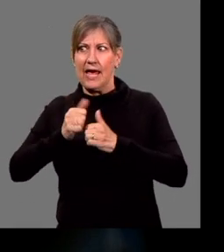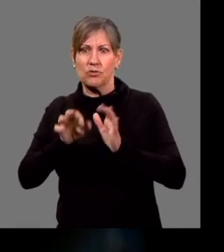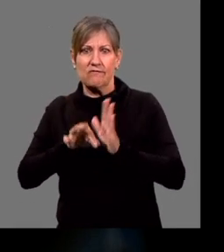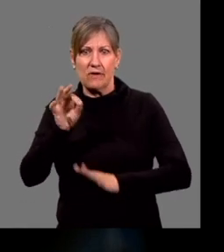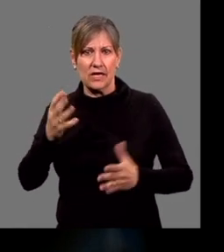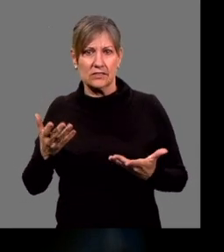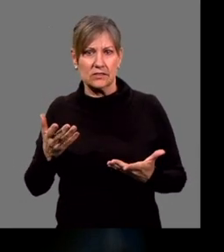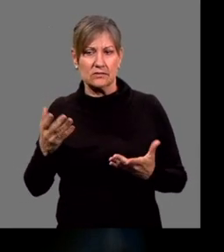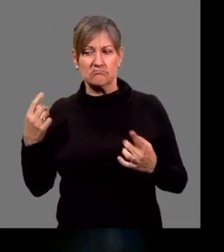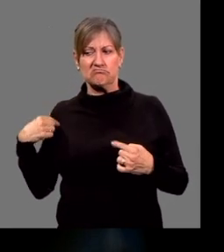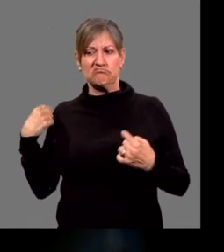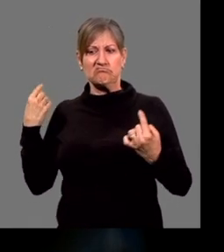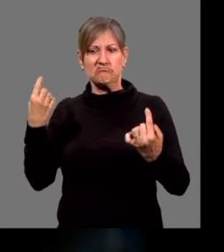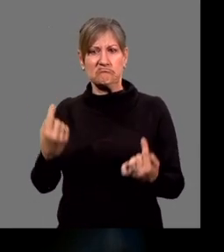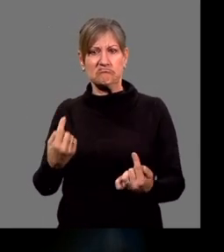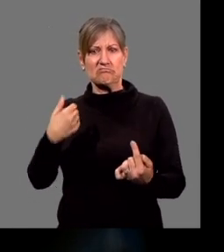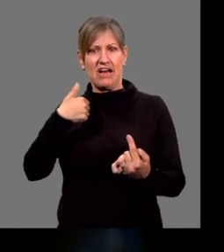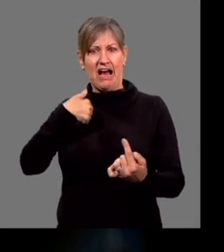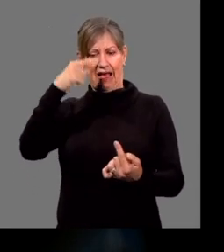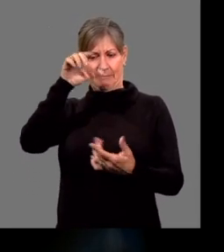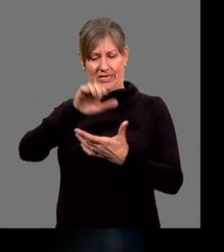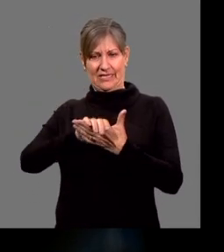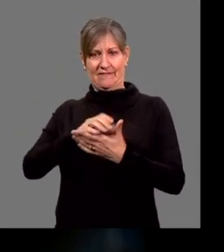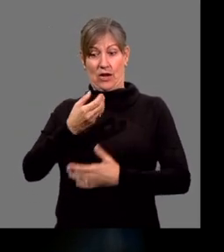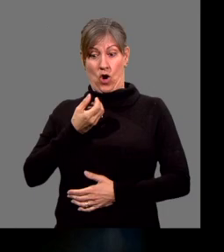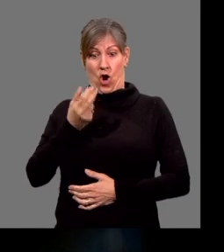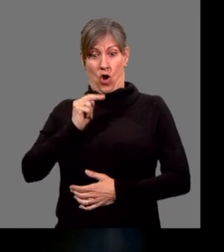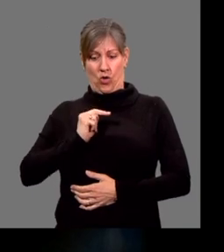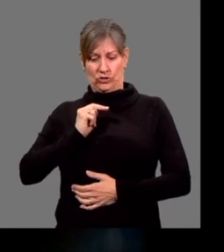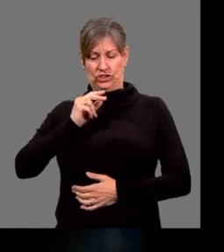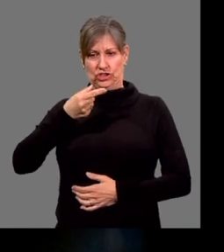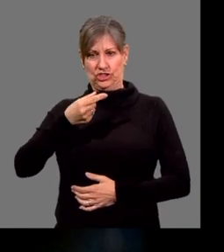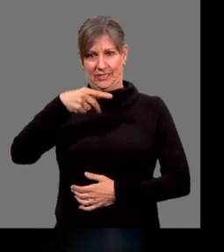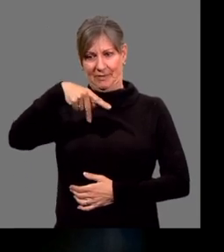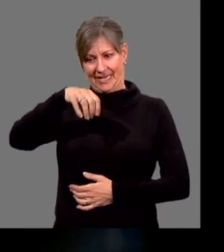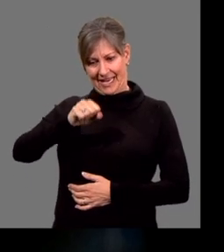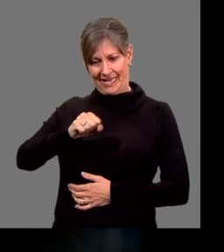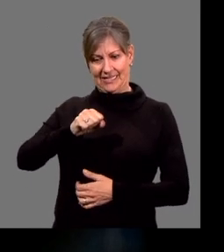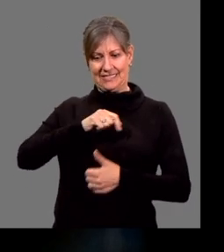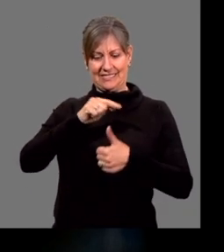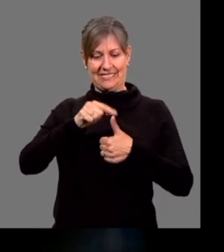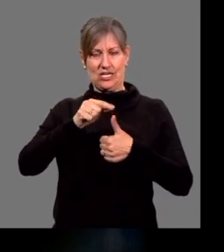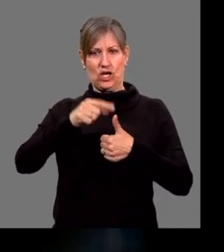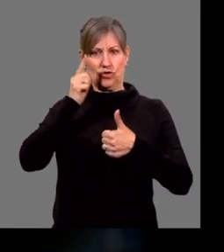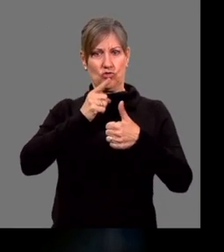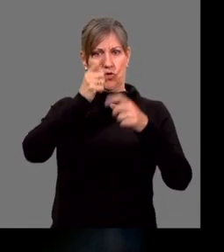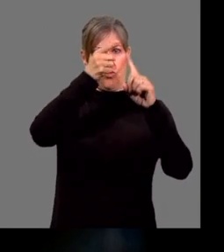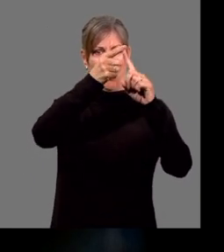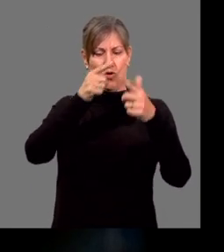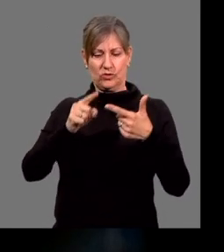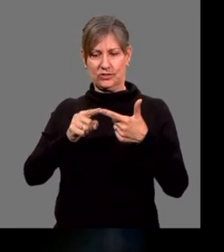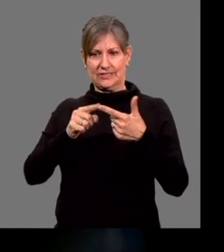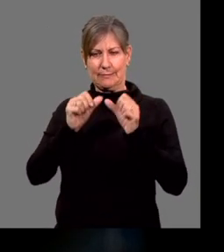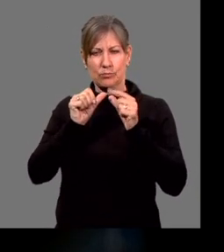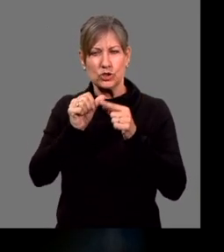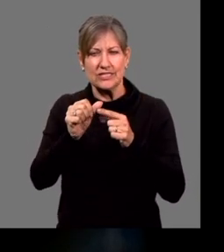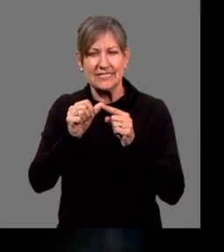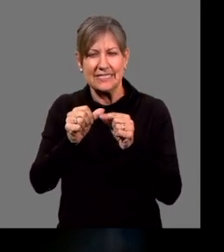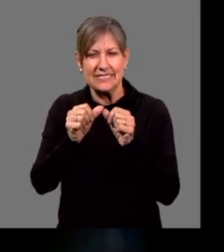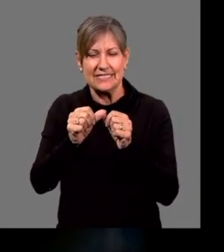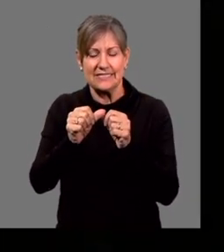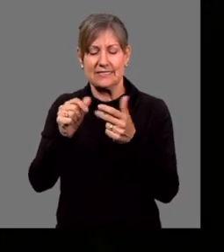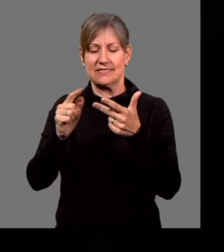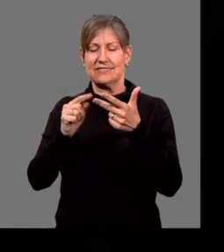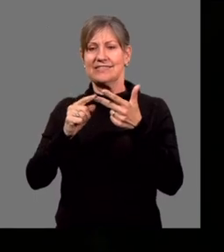it? Over the years, I've come to believe that our own GPS is really our goals, our persistence, and our